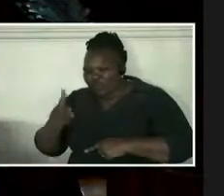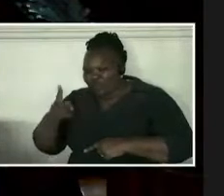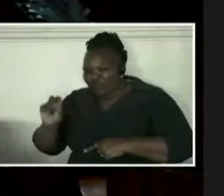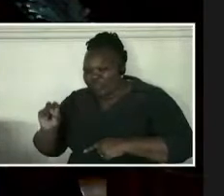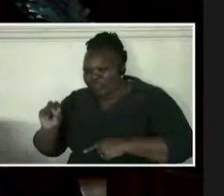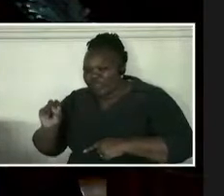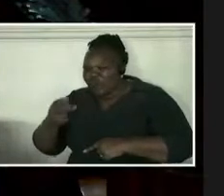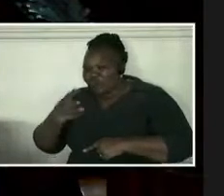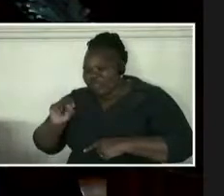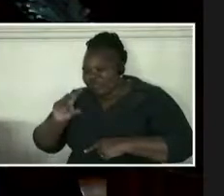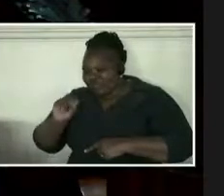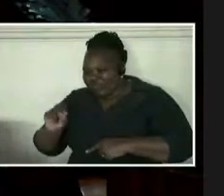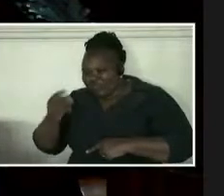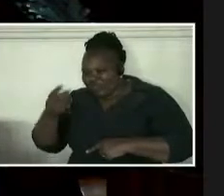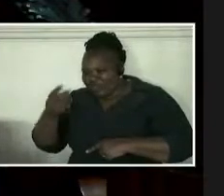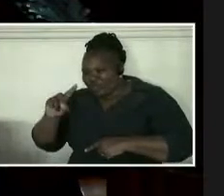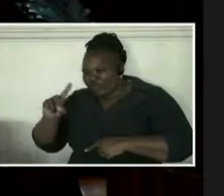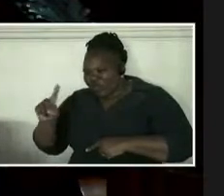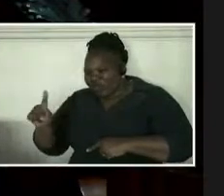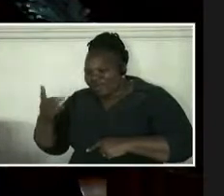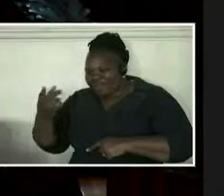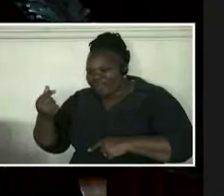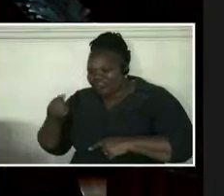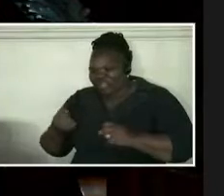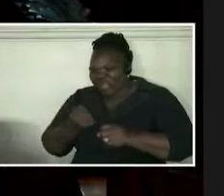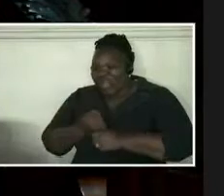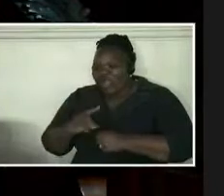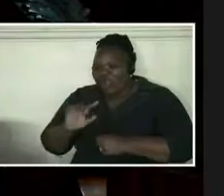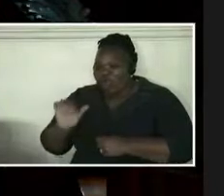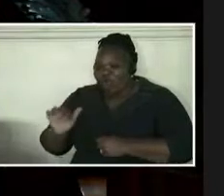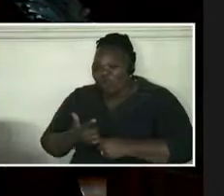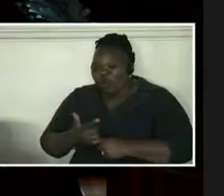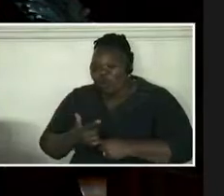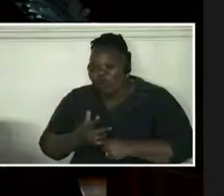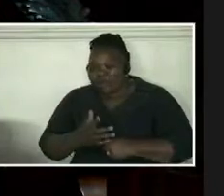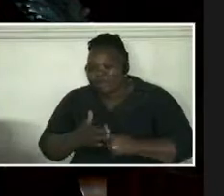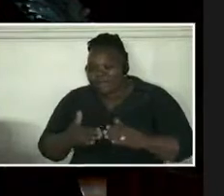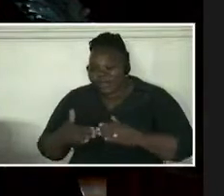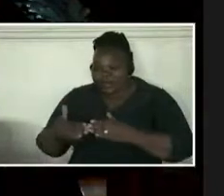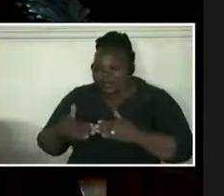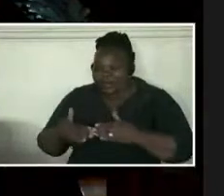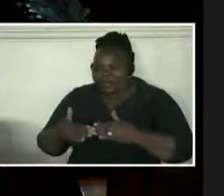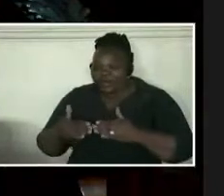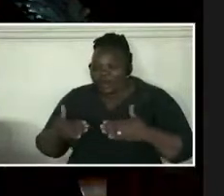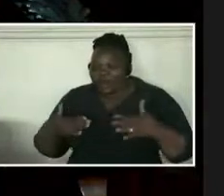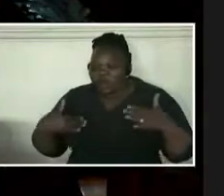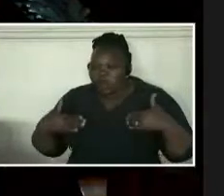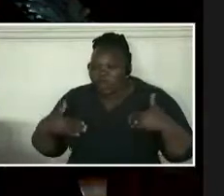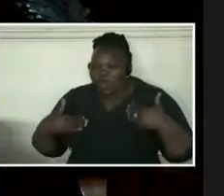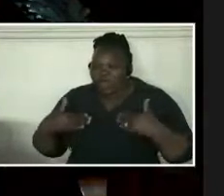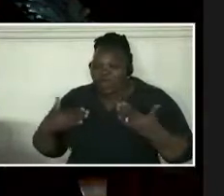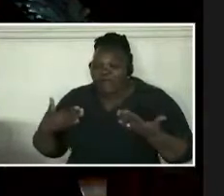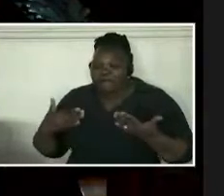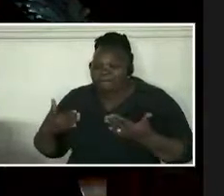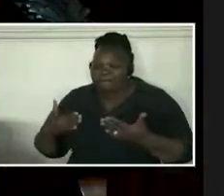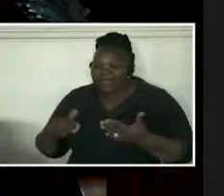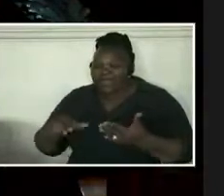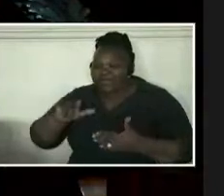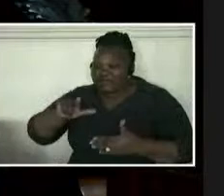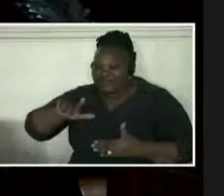year however we would like to commend all our ground forces for managing to medically circumcise at least